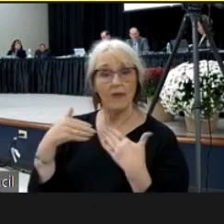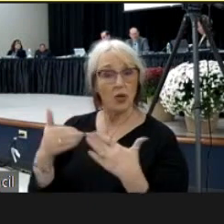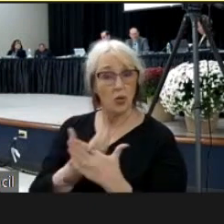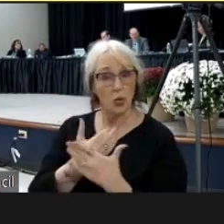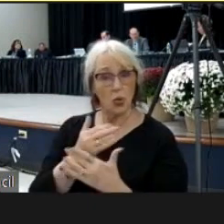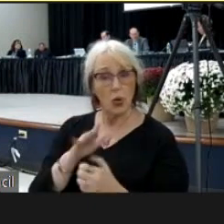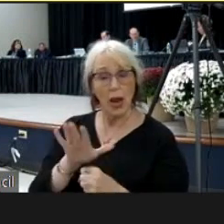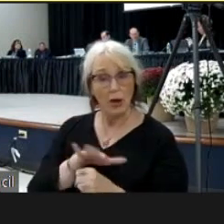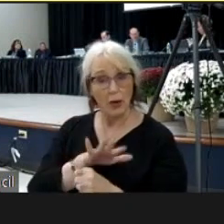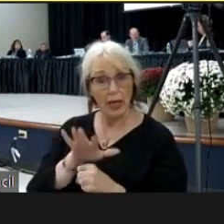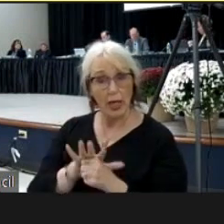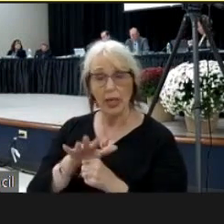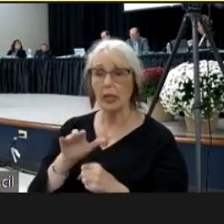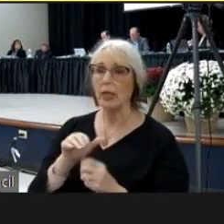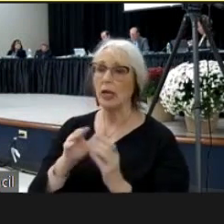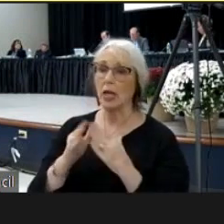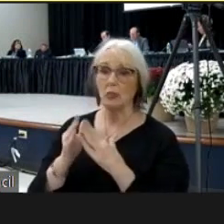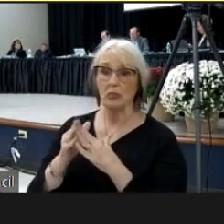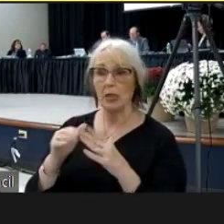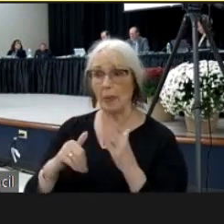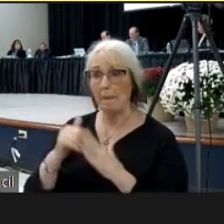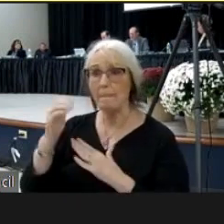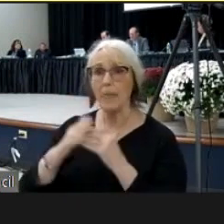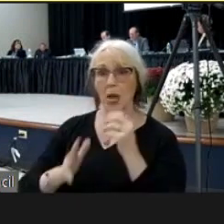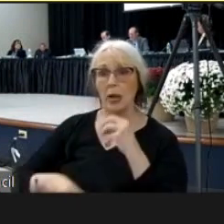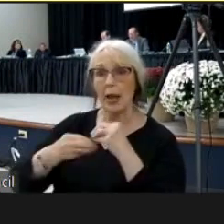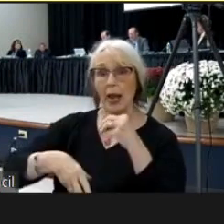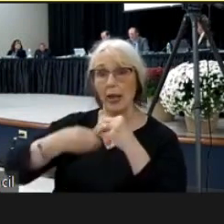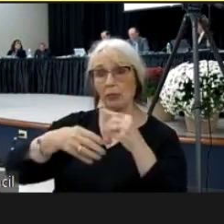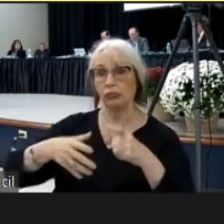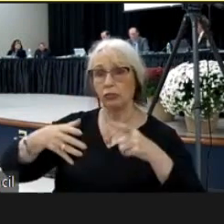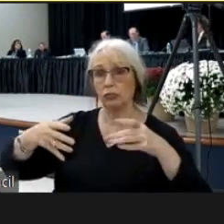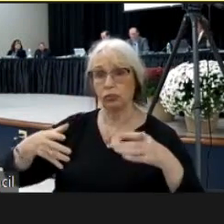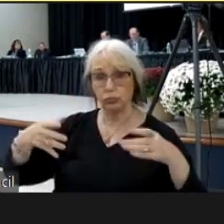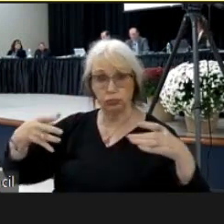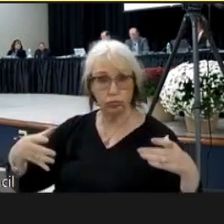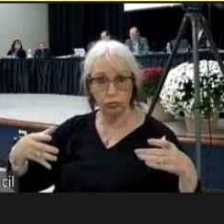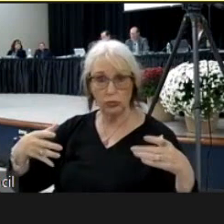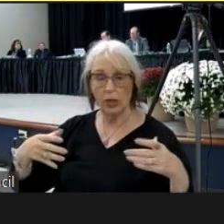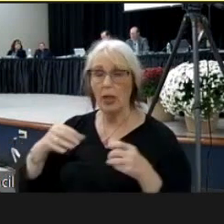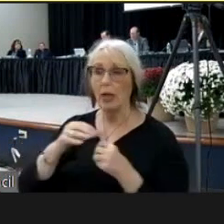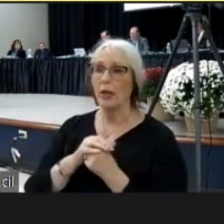a neighborhood is built out kind of in the outlying areas,